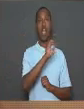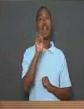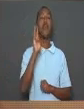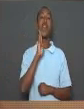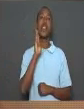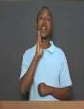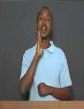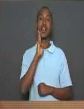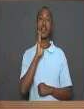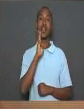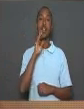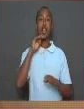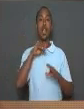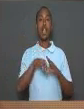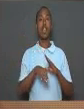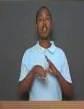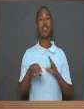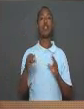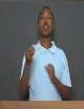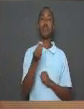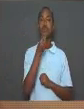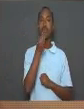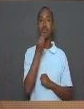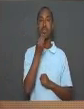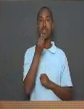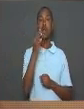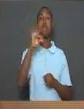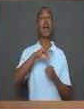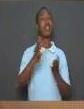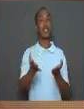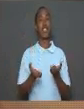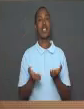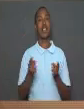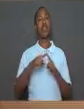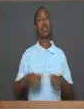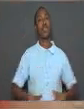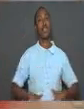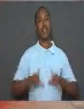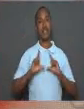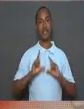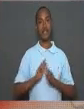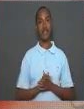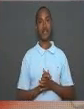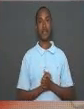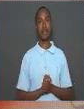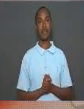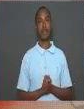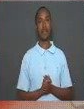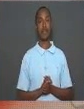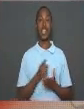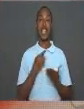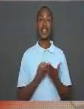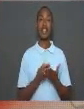water into food that plants need to survive.